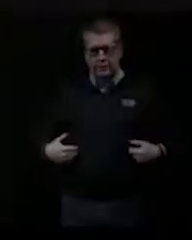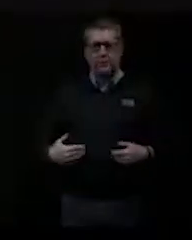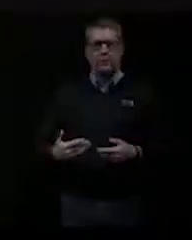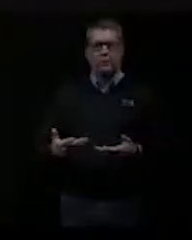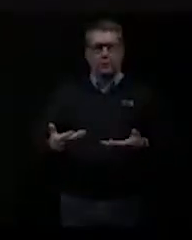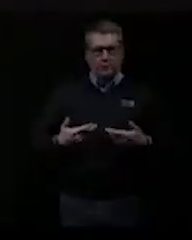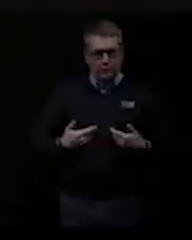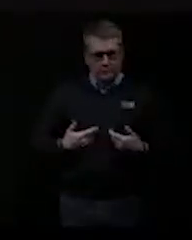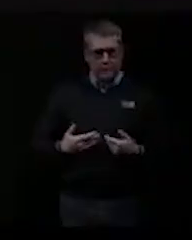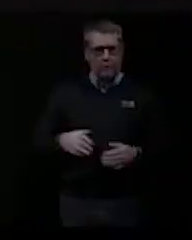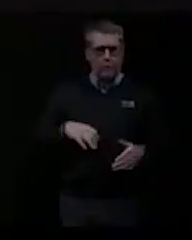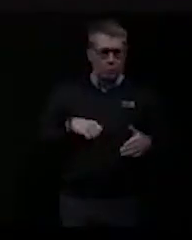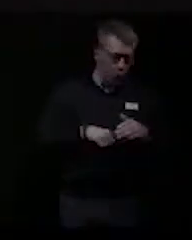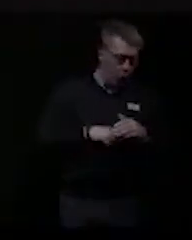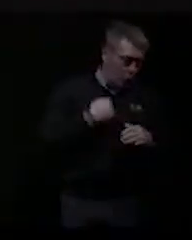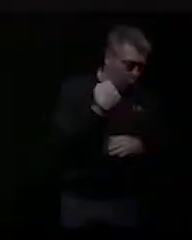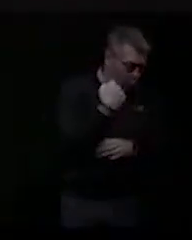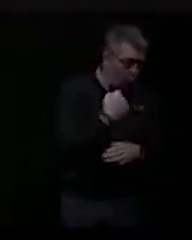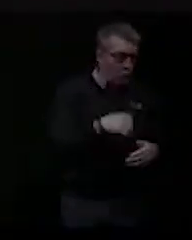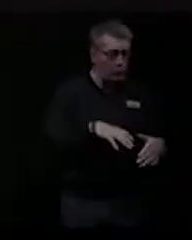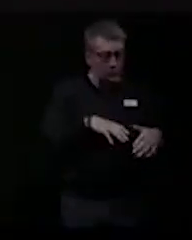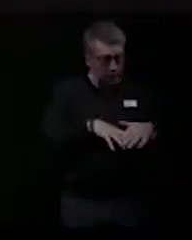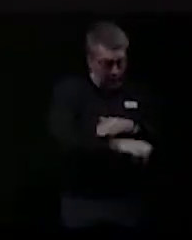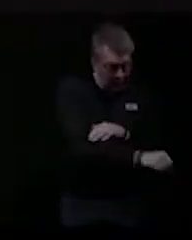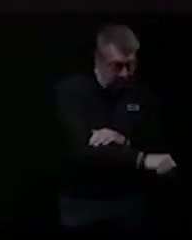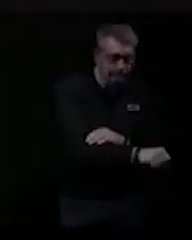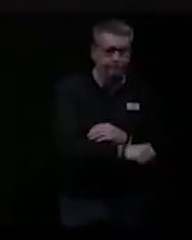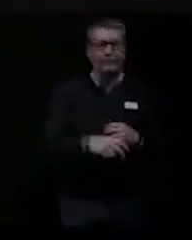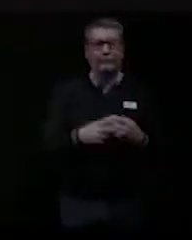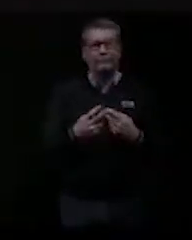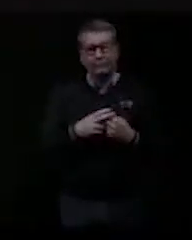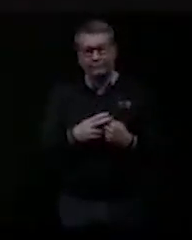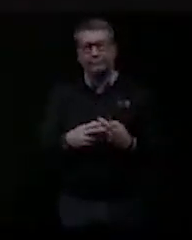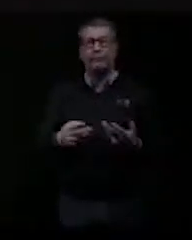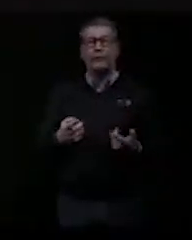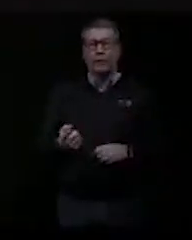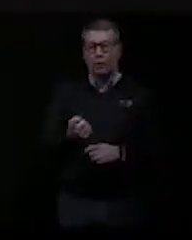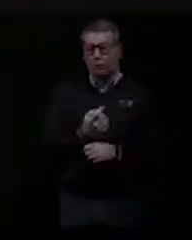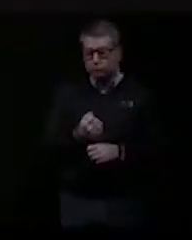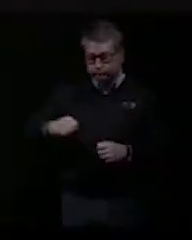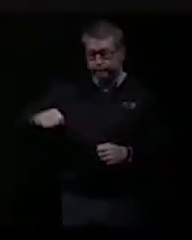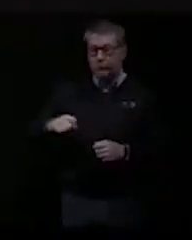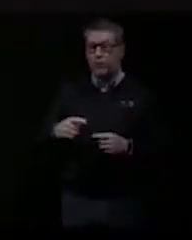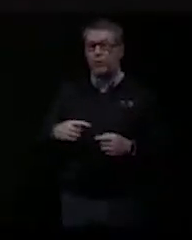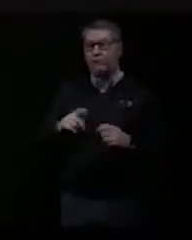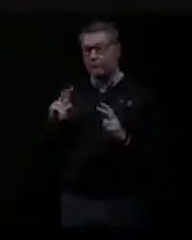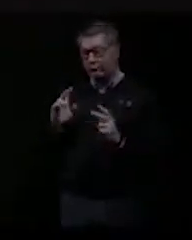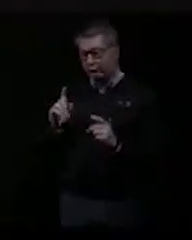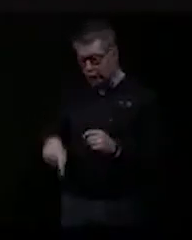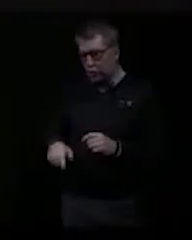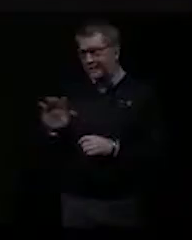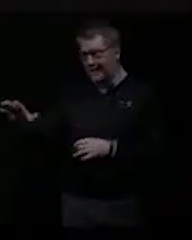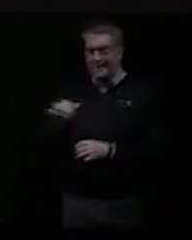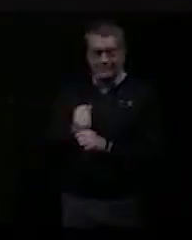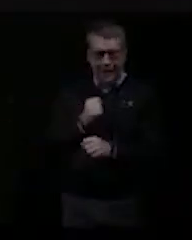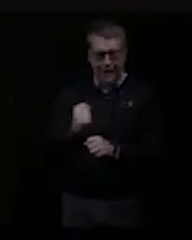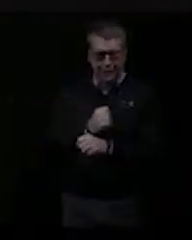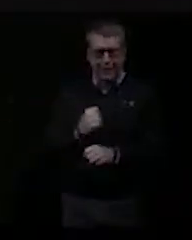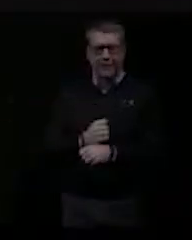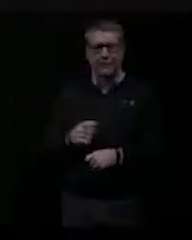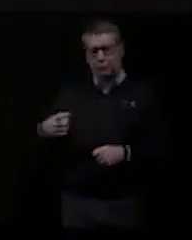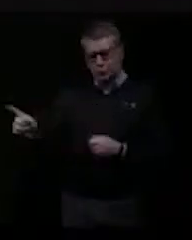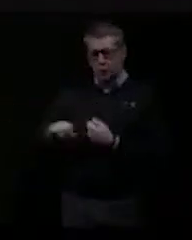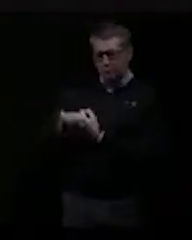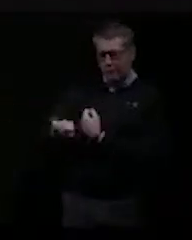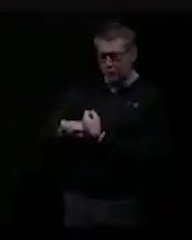intimidation, harassment, criminalization, and even violence for their work. Protecting those who